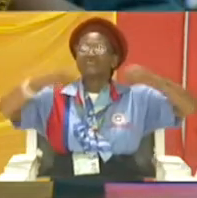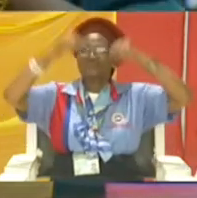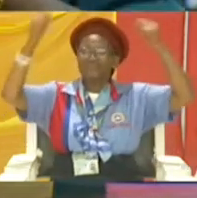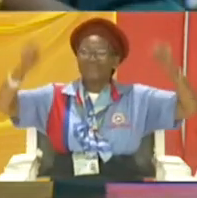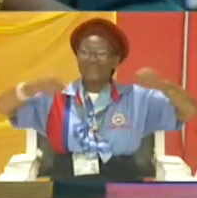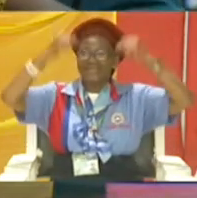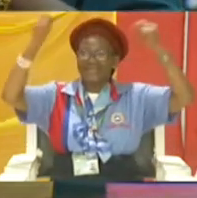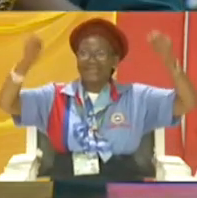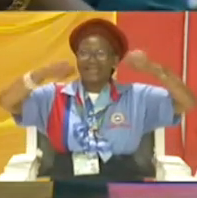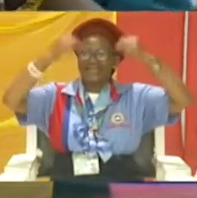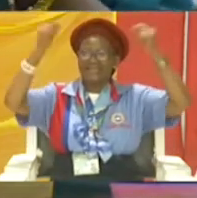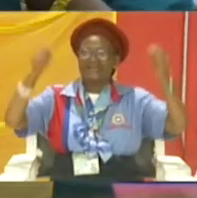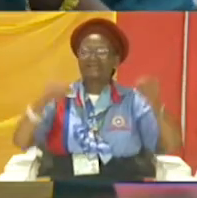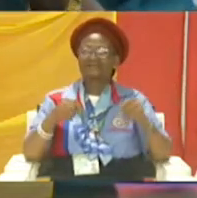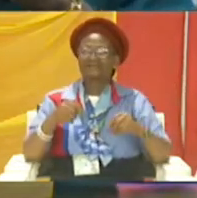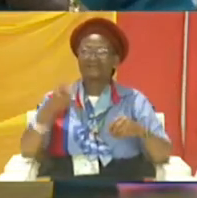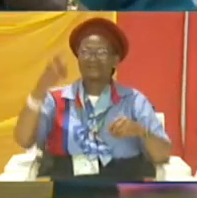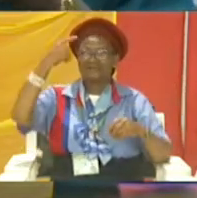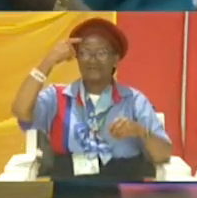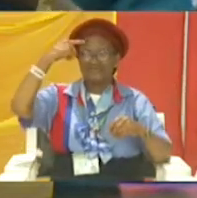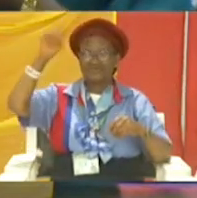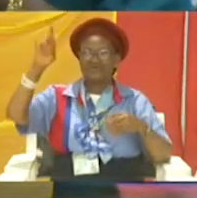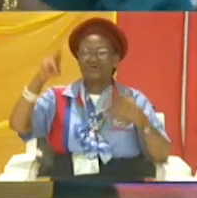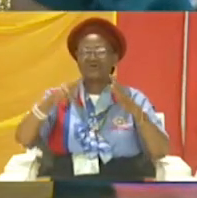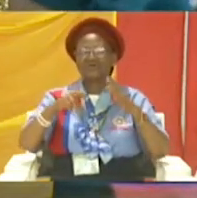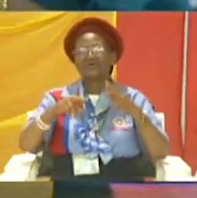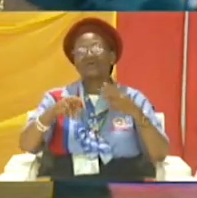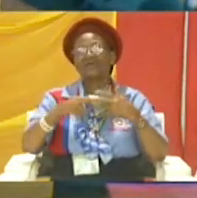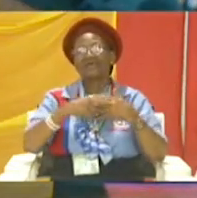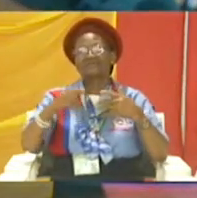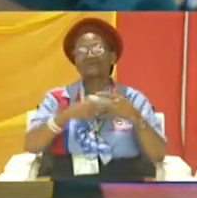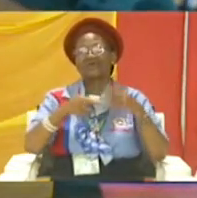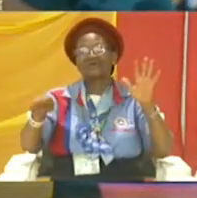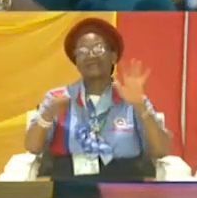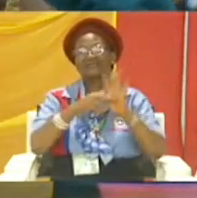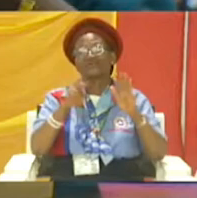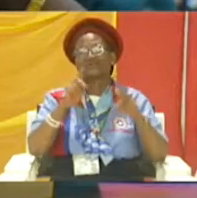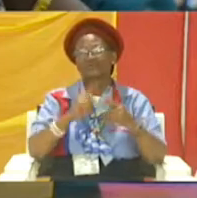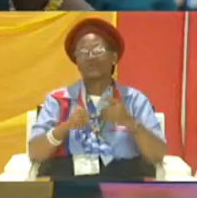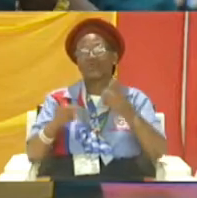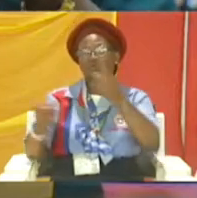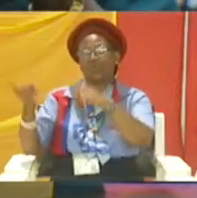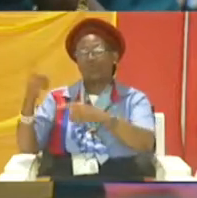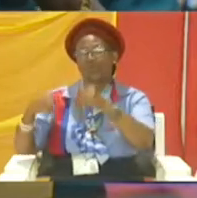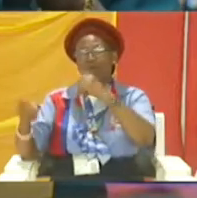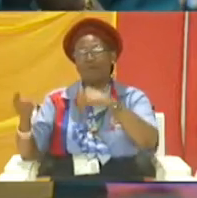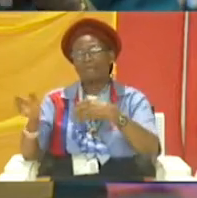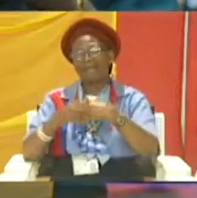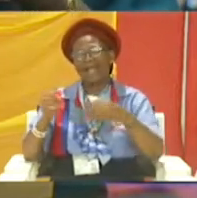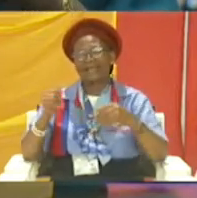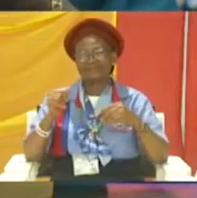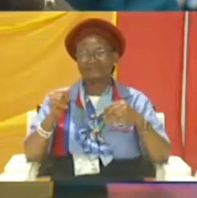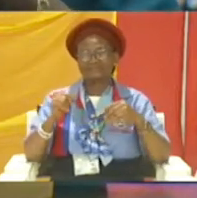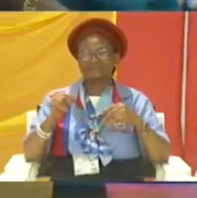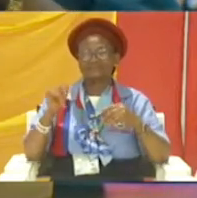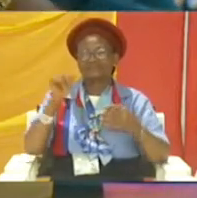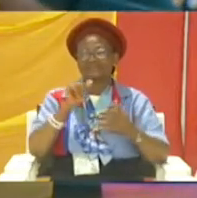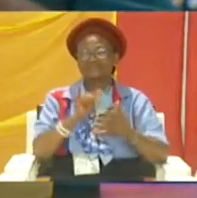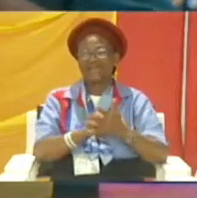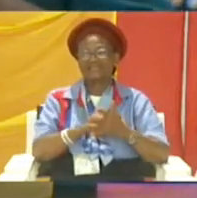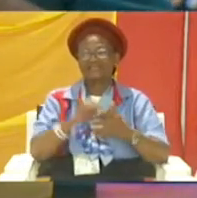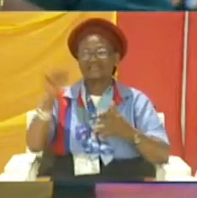Jubilee. For restoration to come. That they might